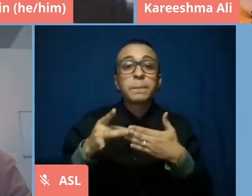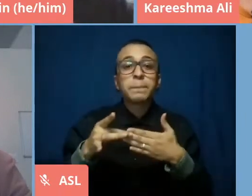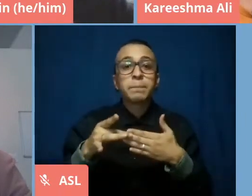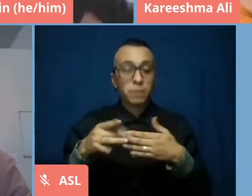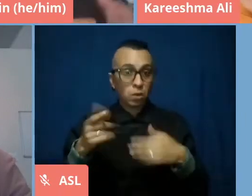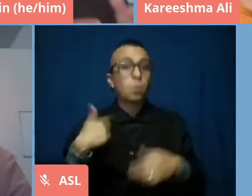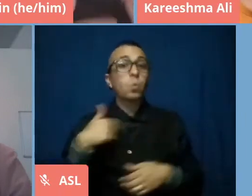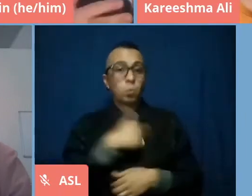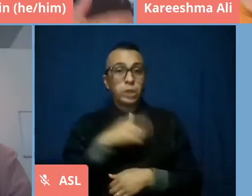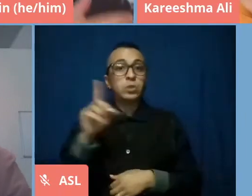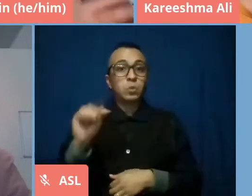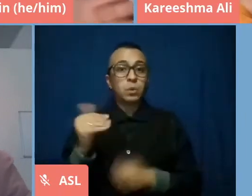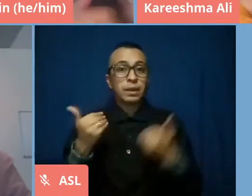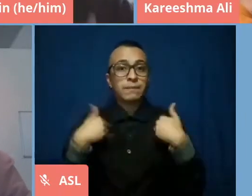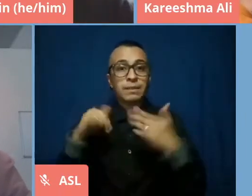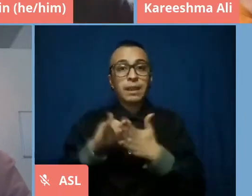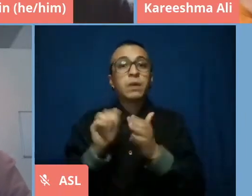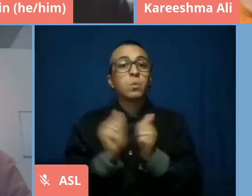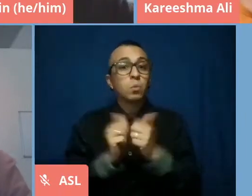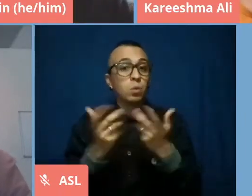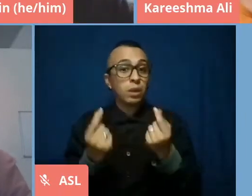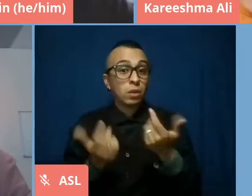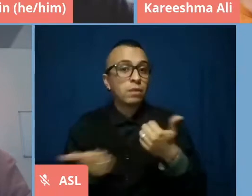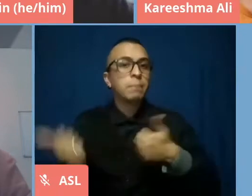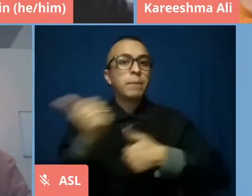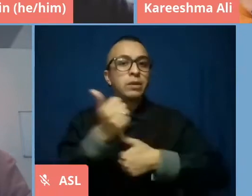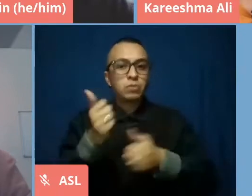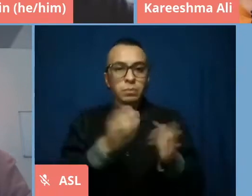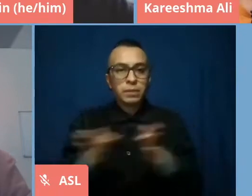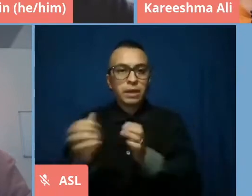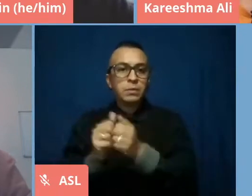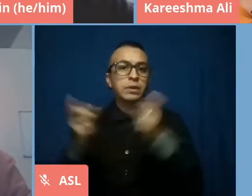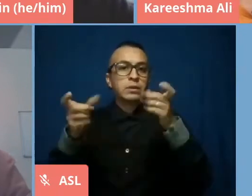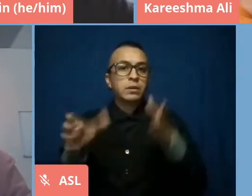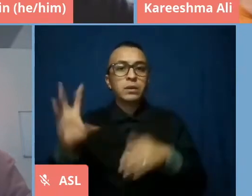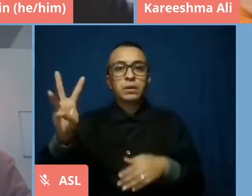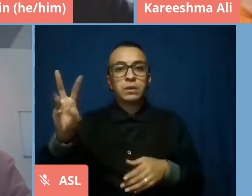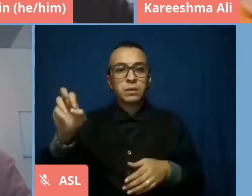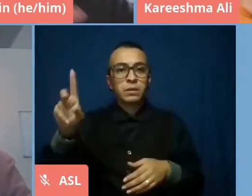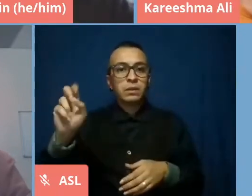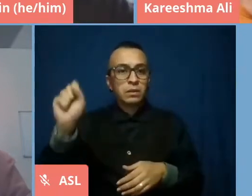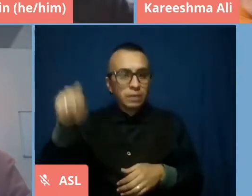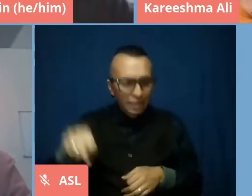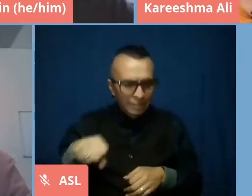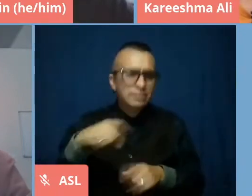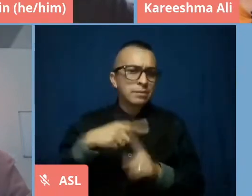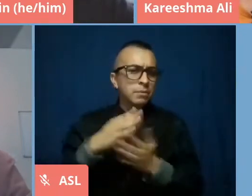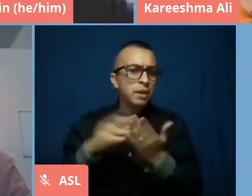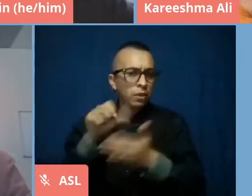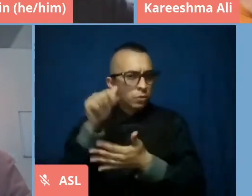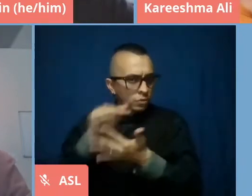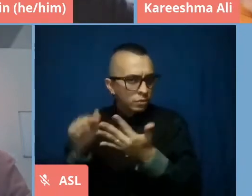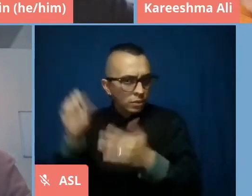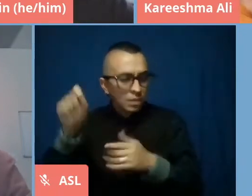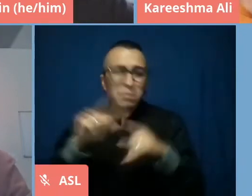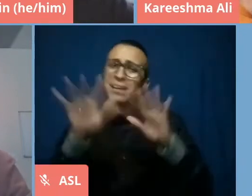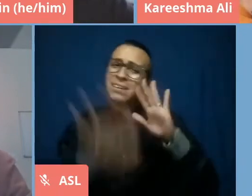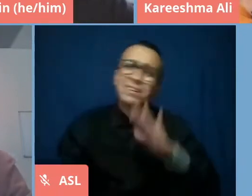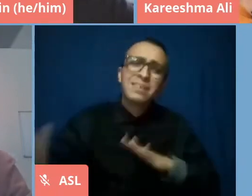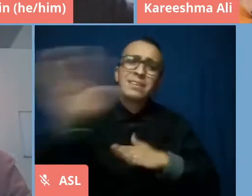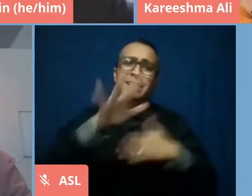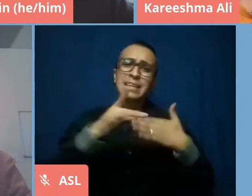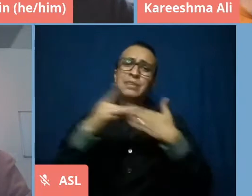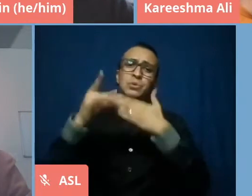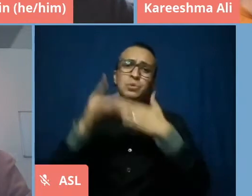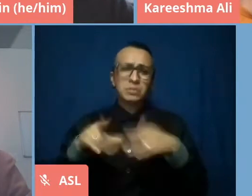that certainly with the master plan with Director Wade and others, but we need leadership across the board to just